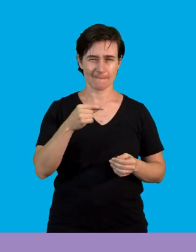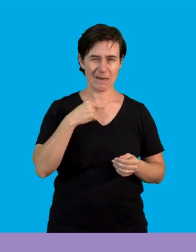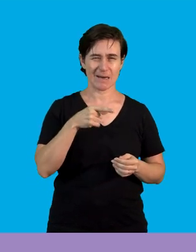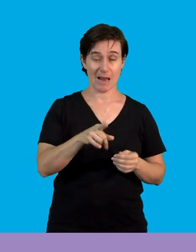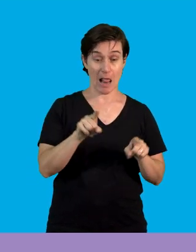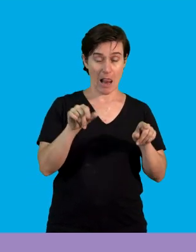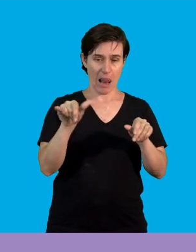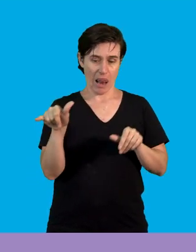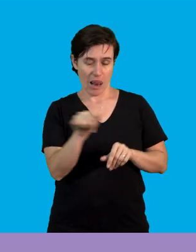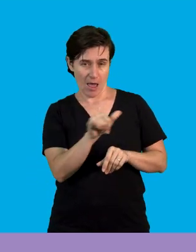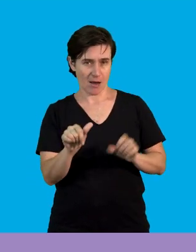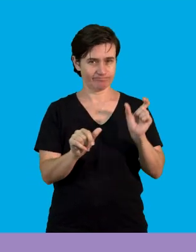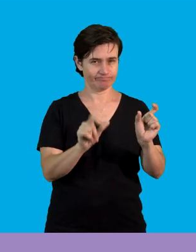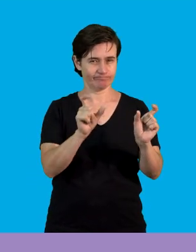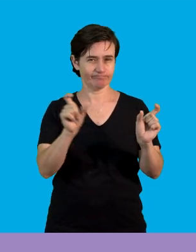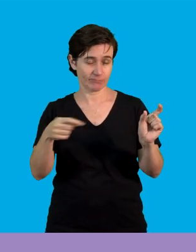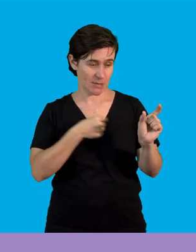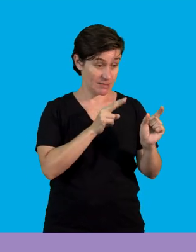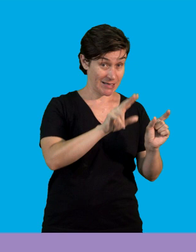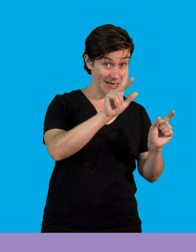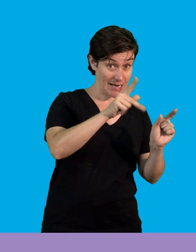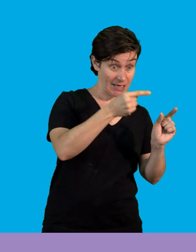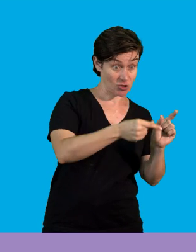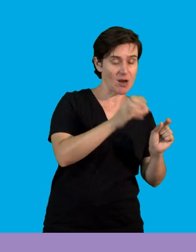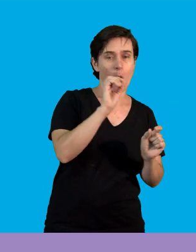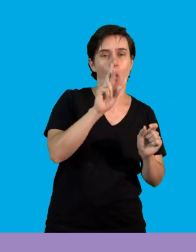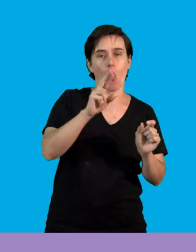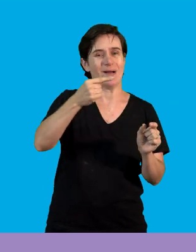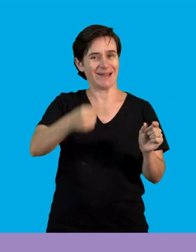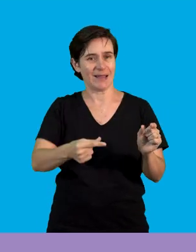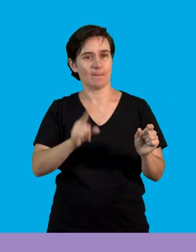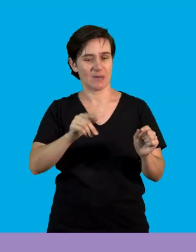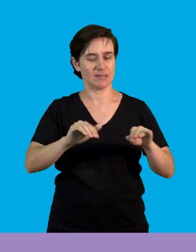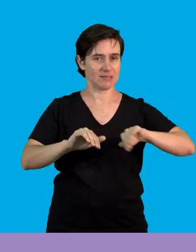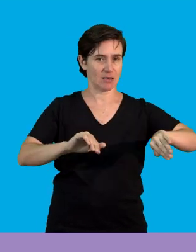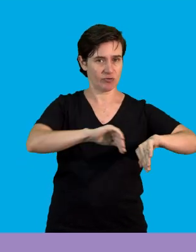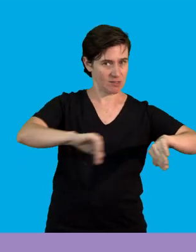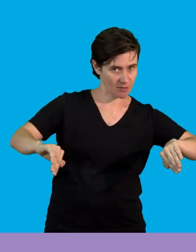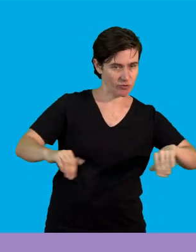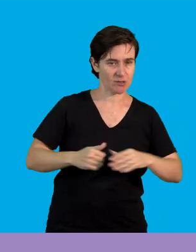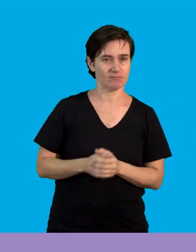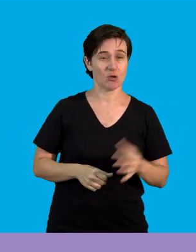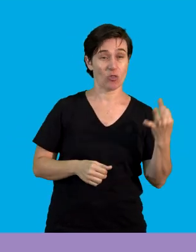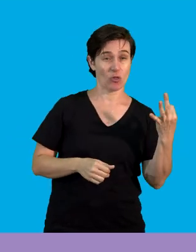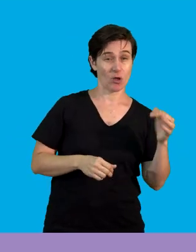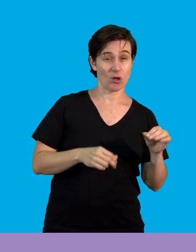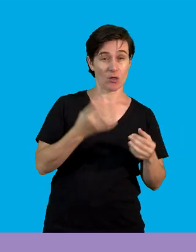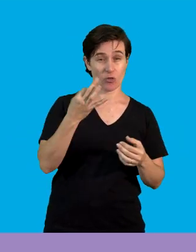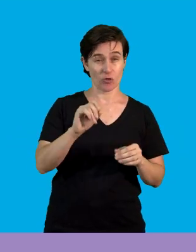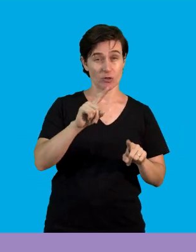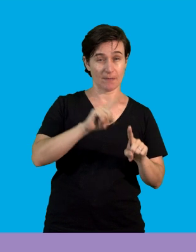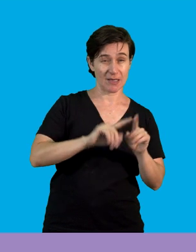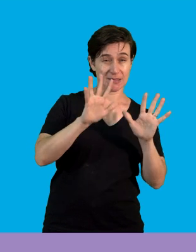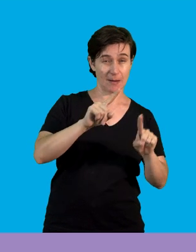like terms, I will look at the kgs separately, and it would be 30 plus 10